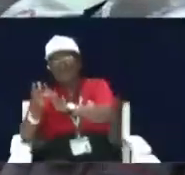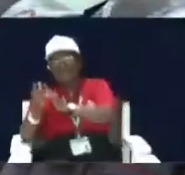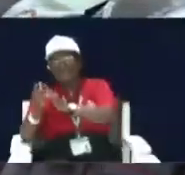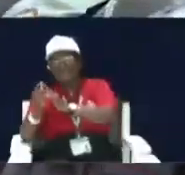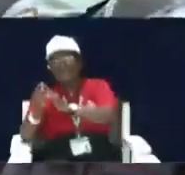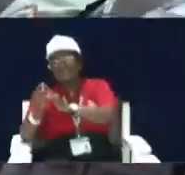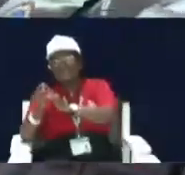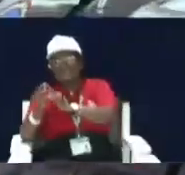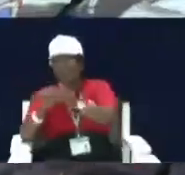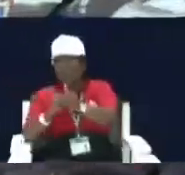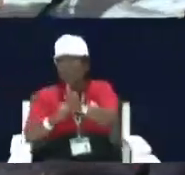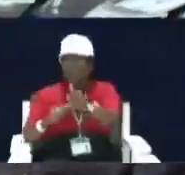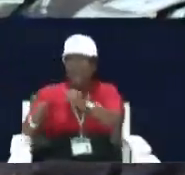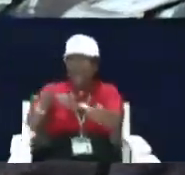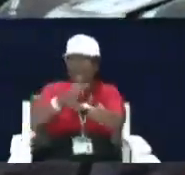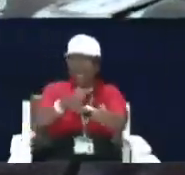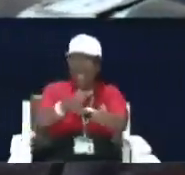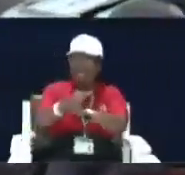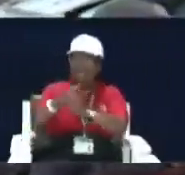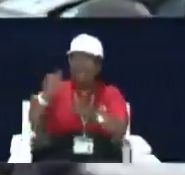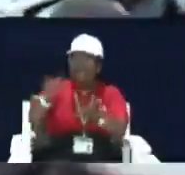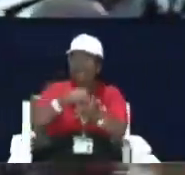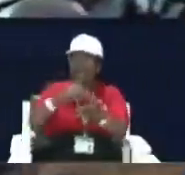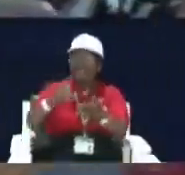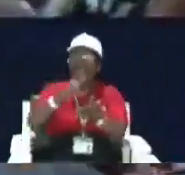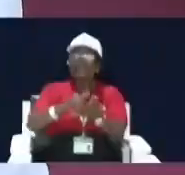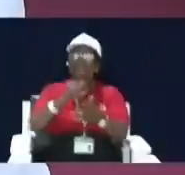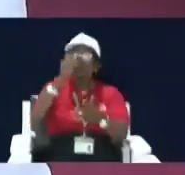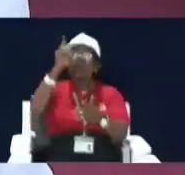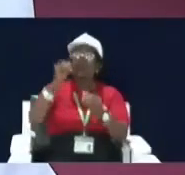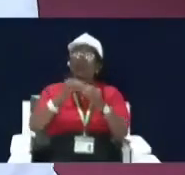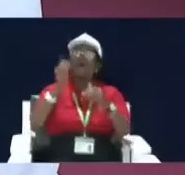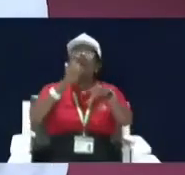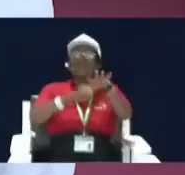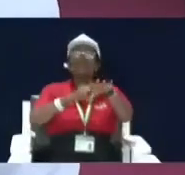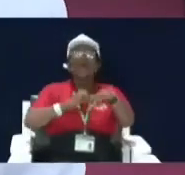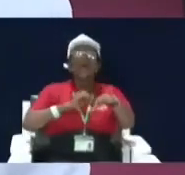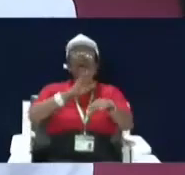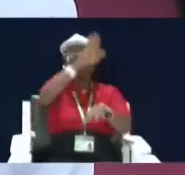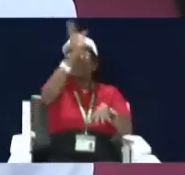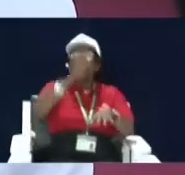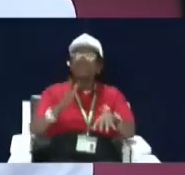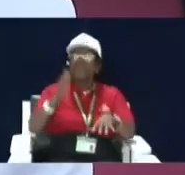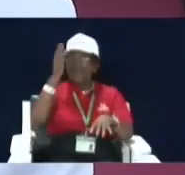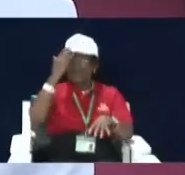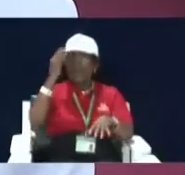Go ahead, sing it one more time. I never knew.